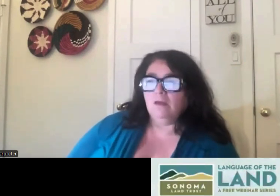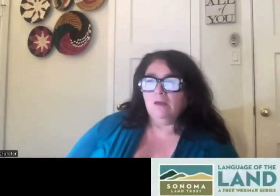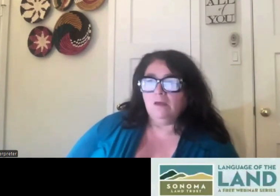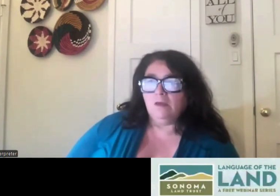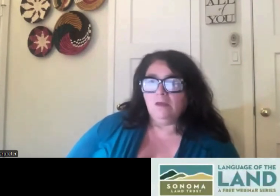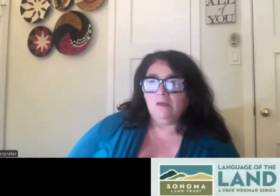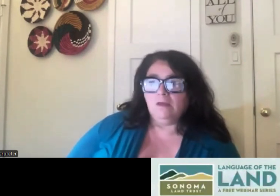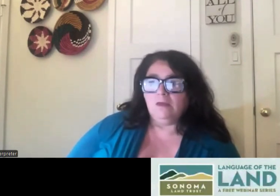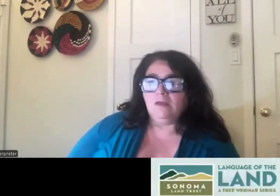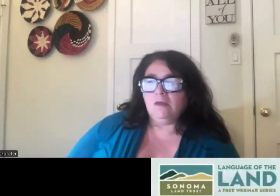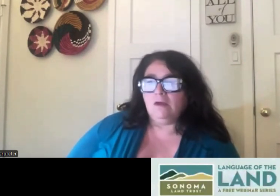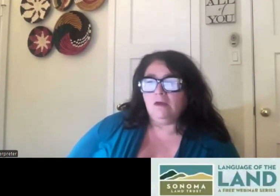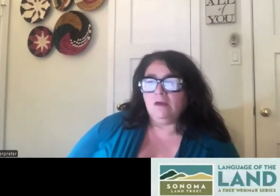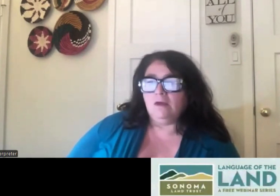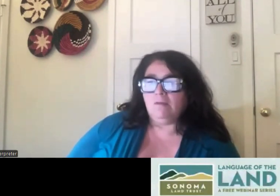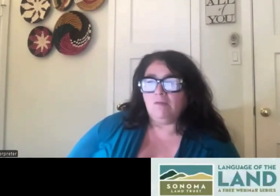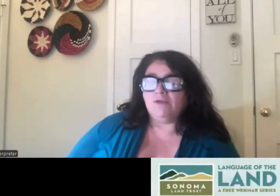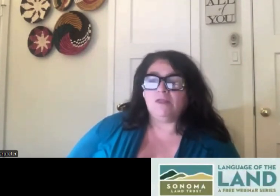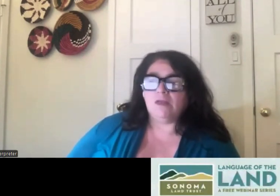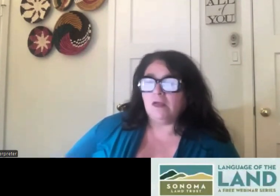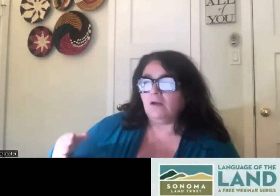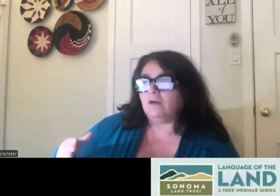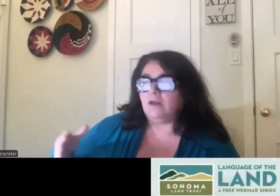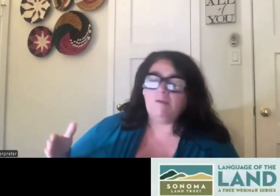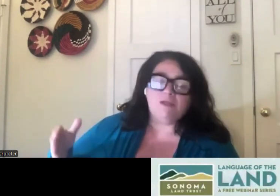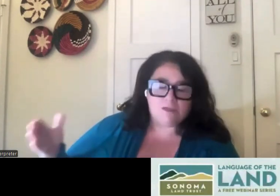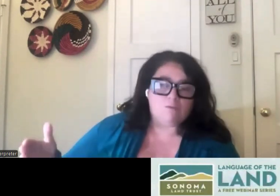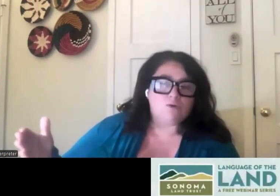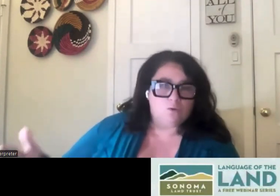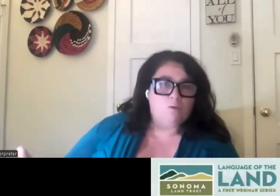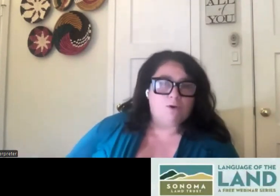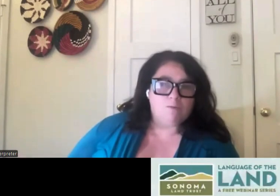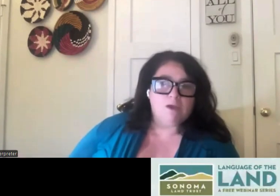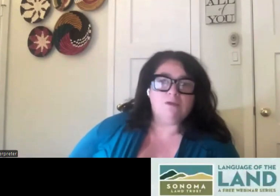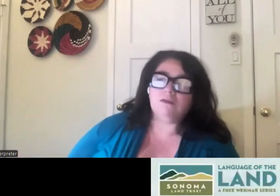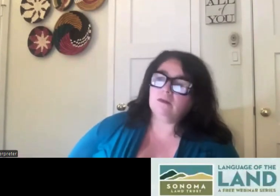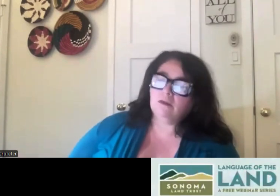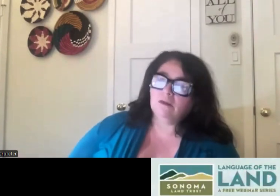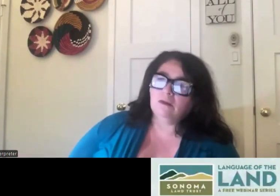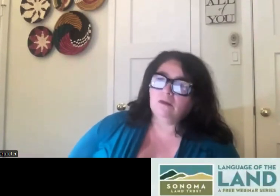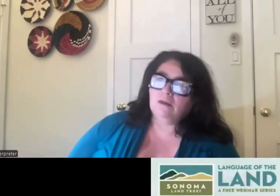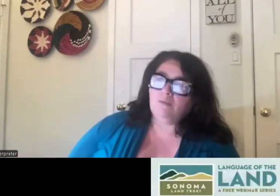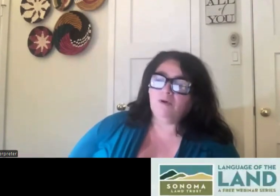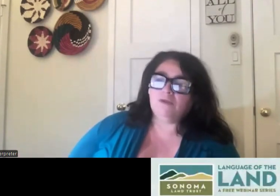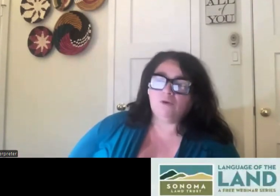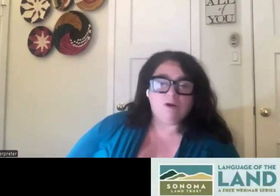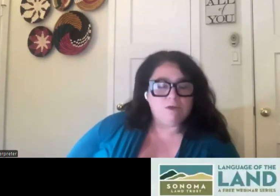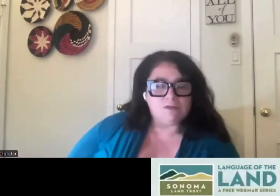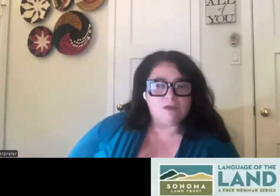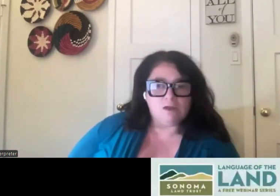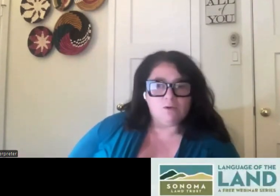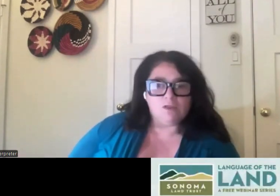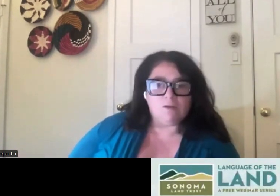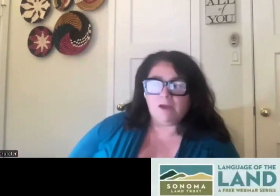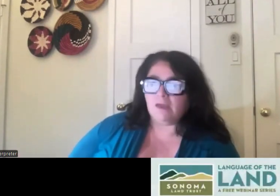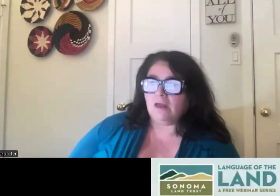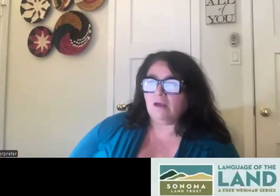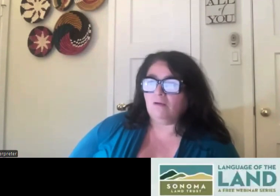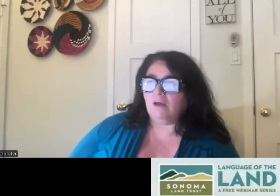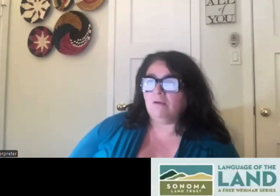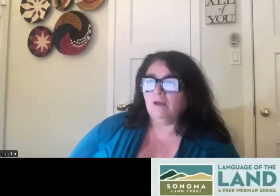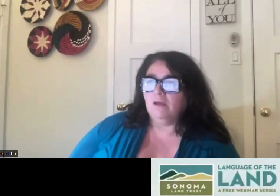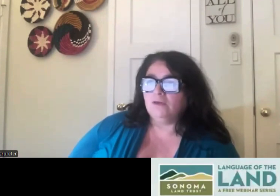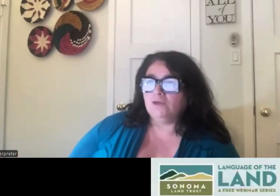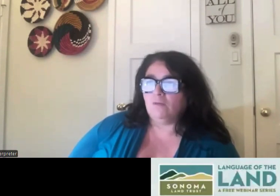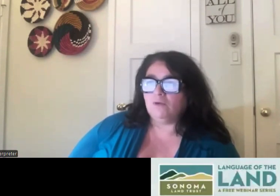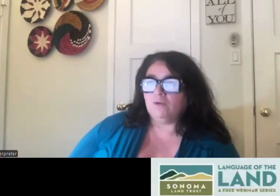Language of the Land webinars. We have one every month, and you can sign up on our website. We're a nonprofit organization, which